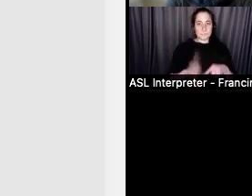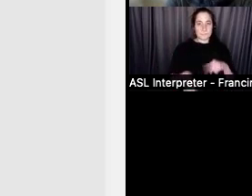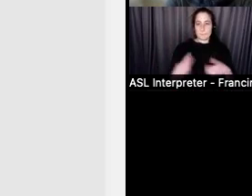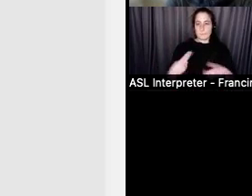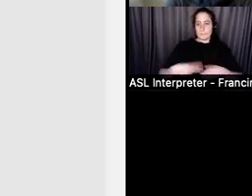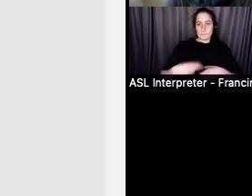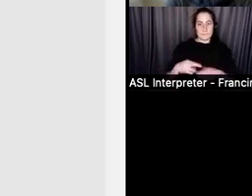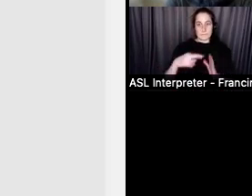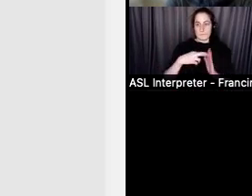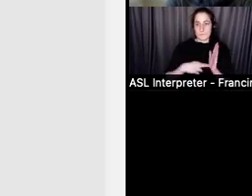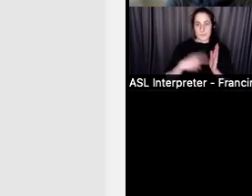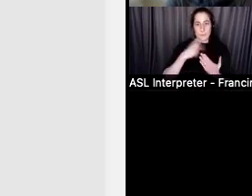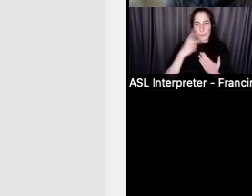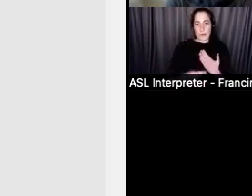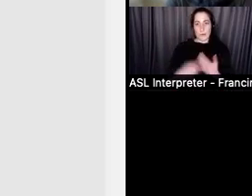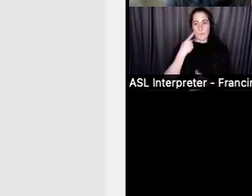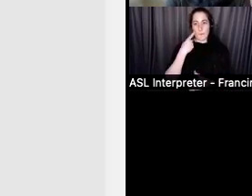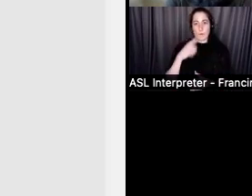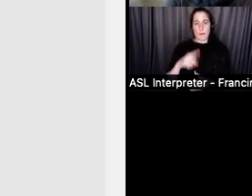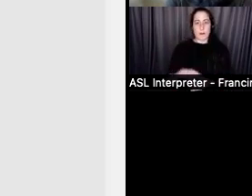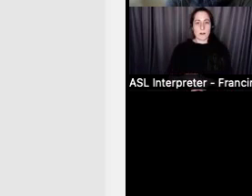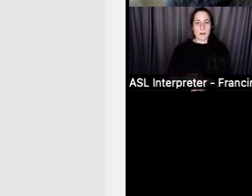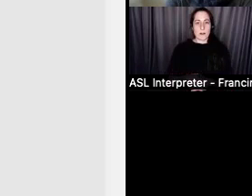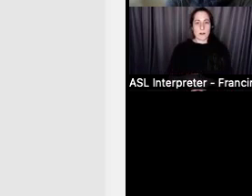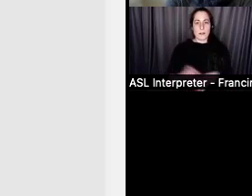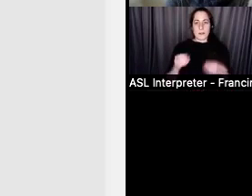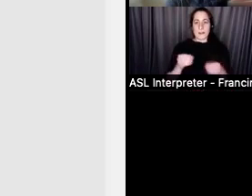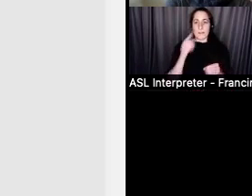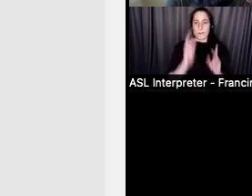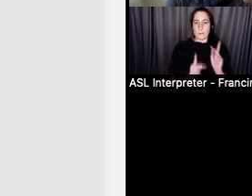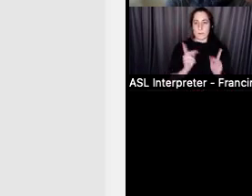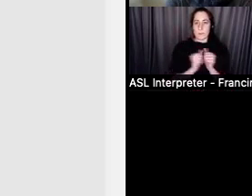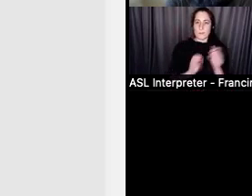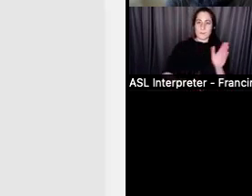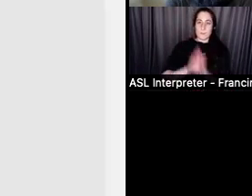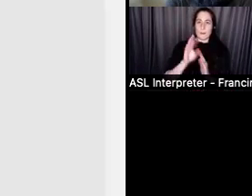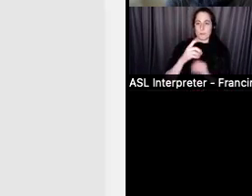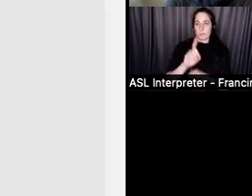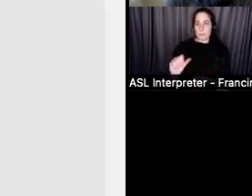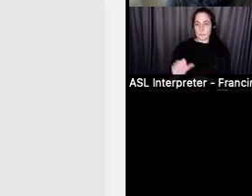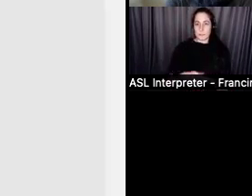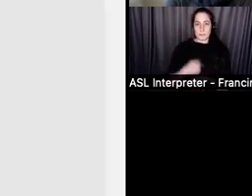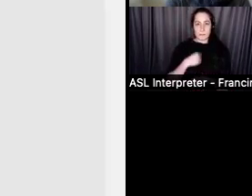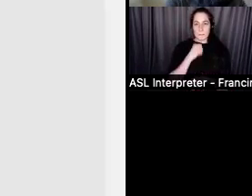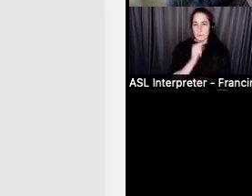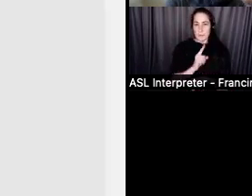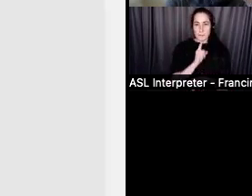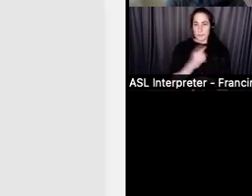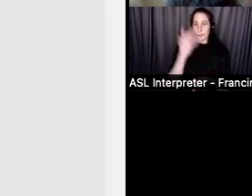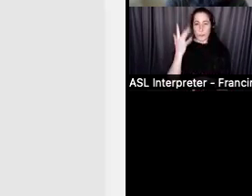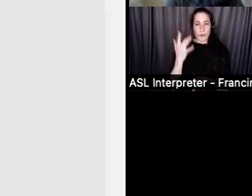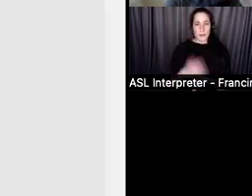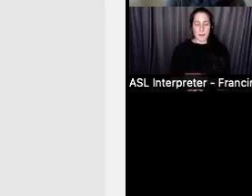program for the with the Office for People with Developmental Disabilities. I don't know exactly why that is. Might be